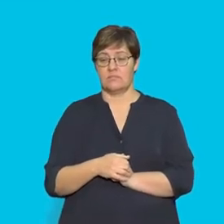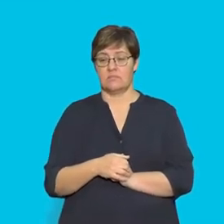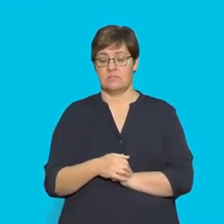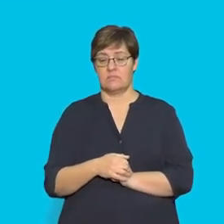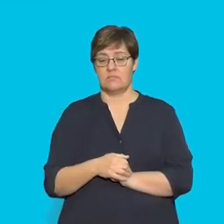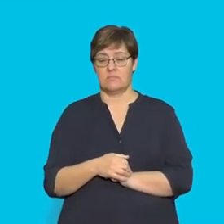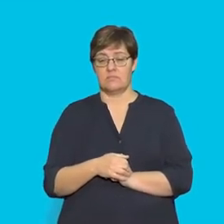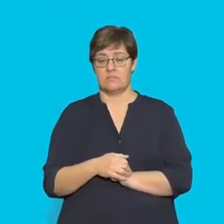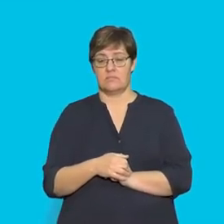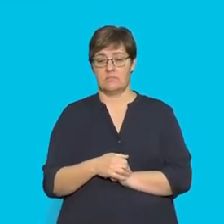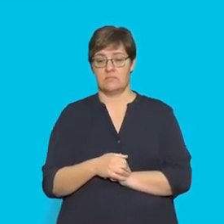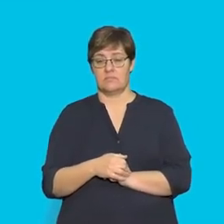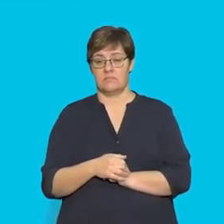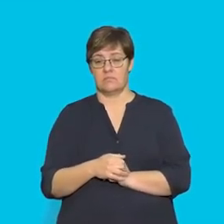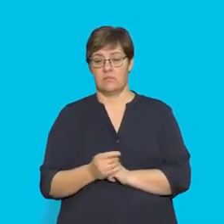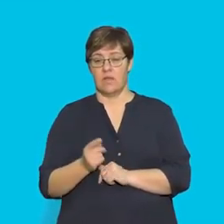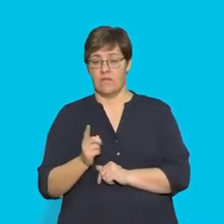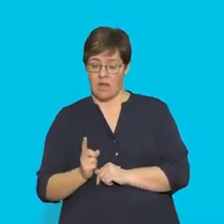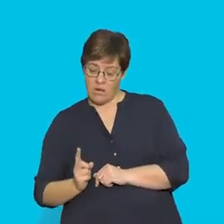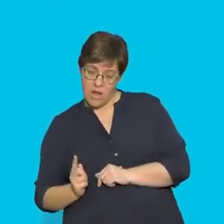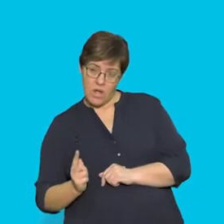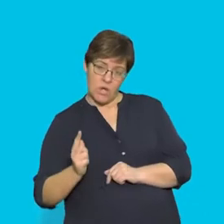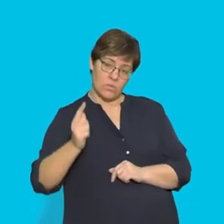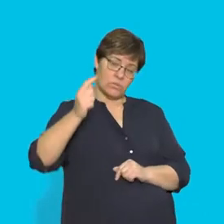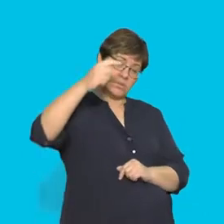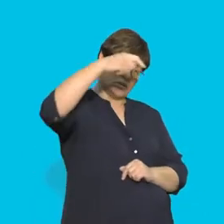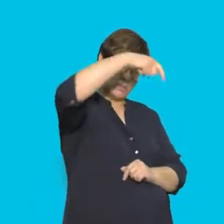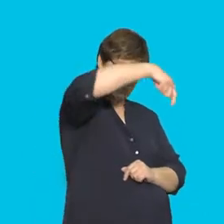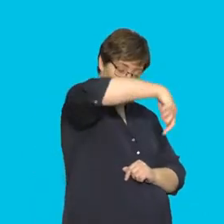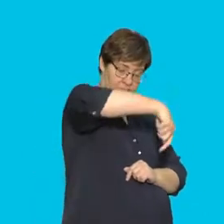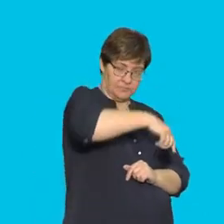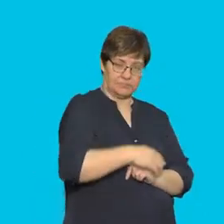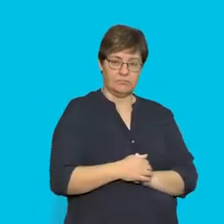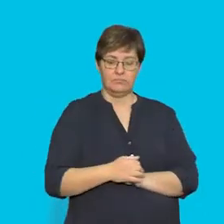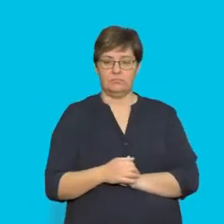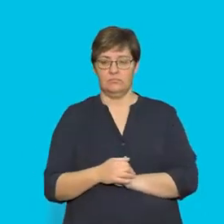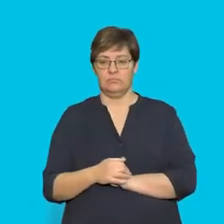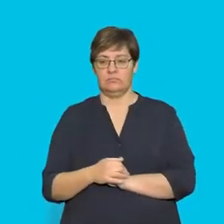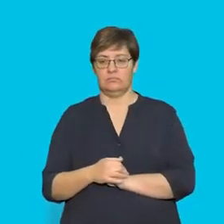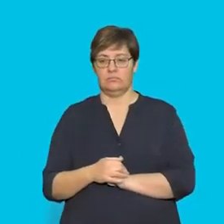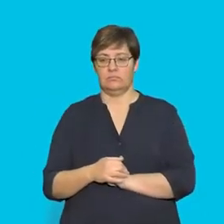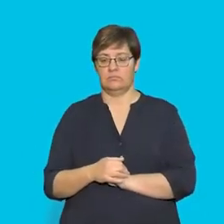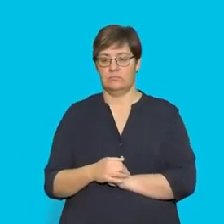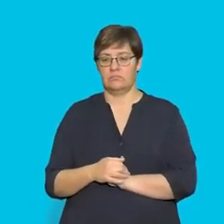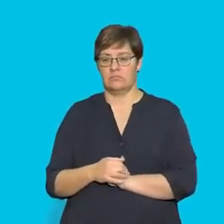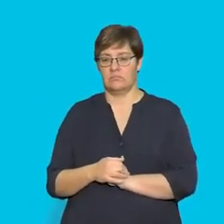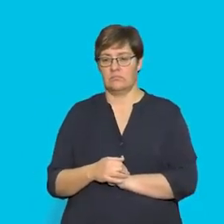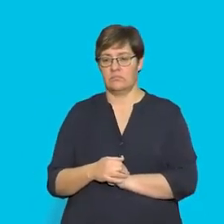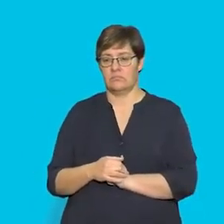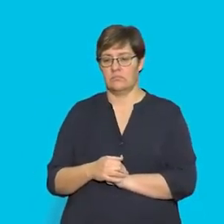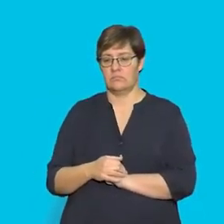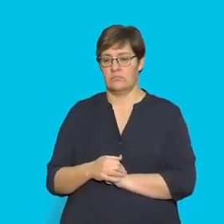I move this red line around a little, and I'm going to just make sure I've got the red line moving